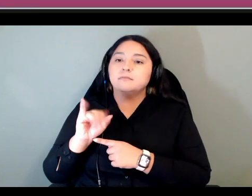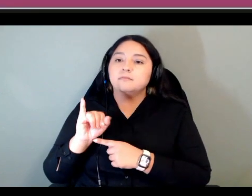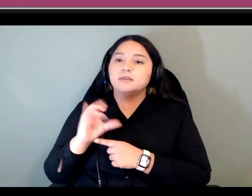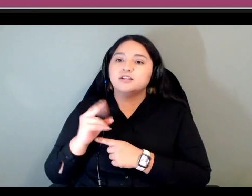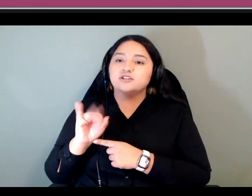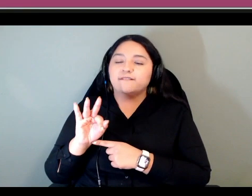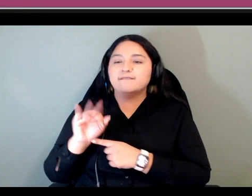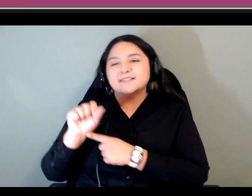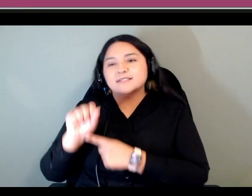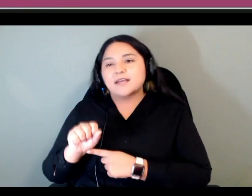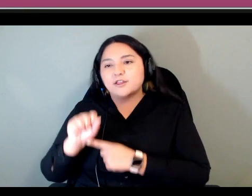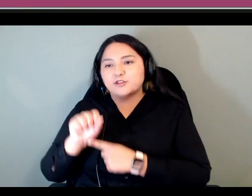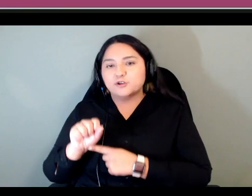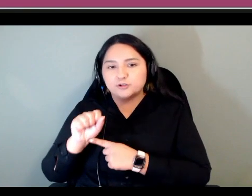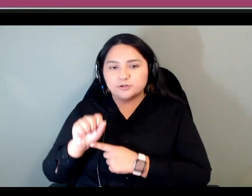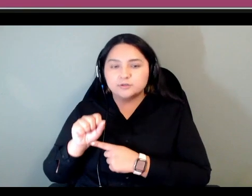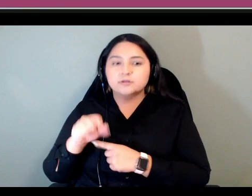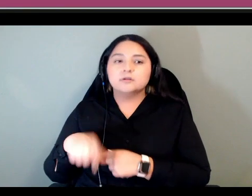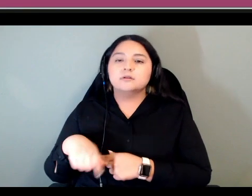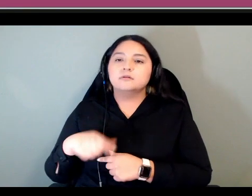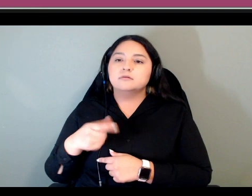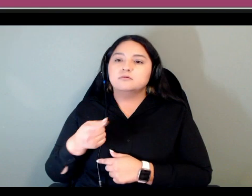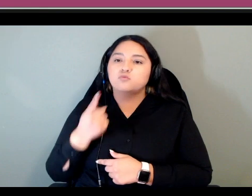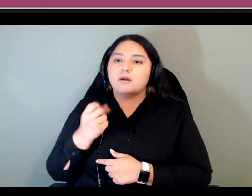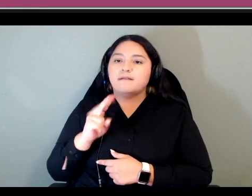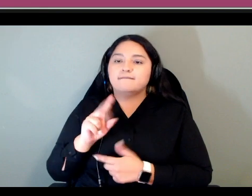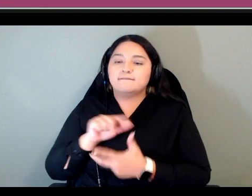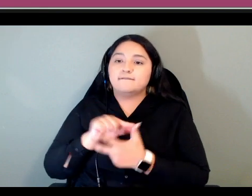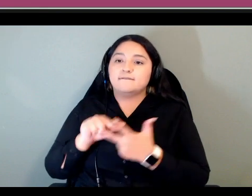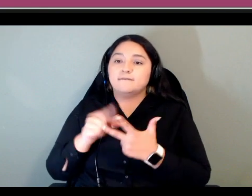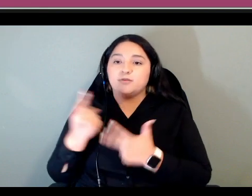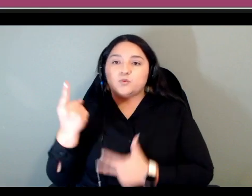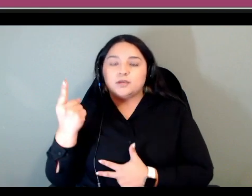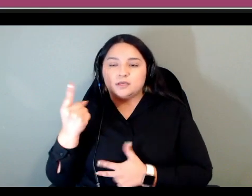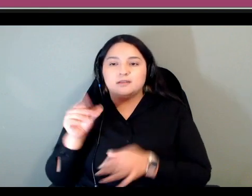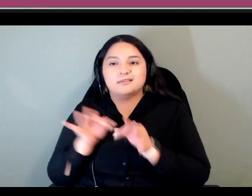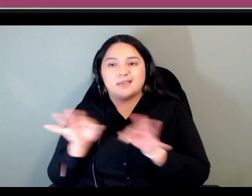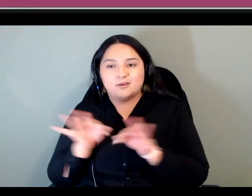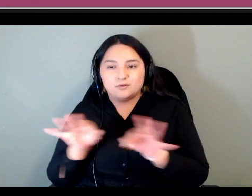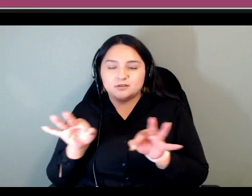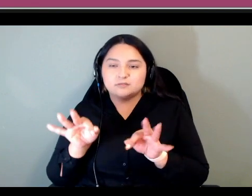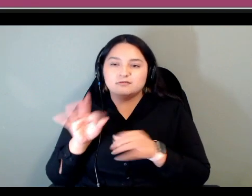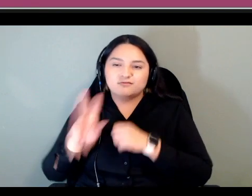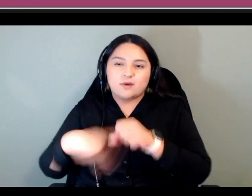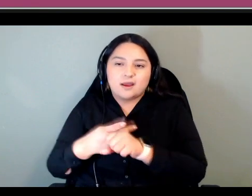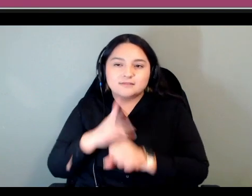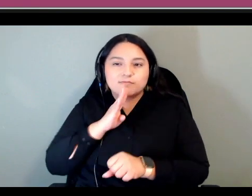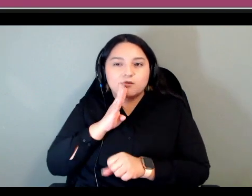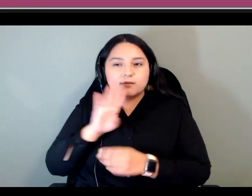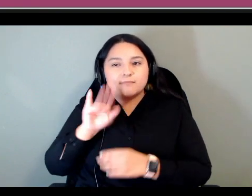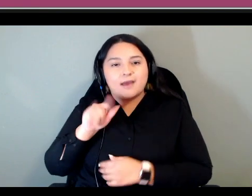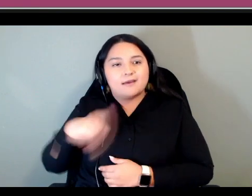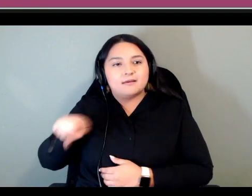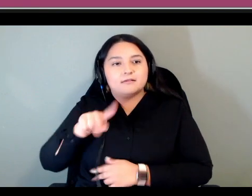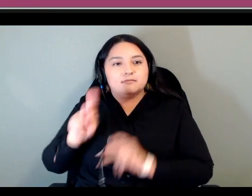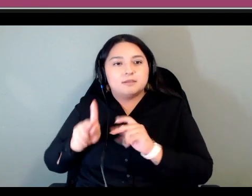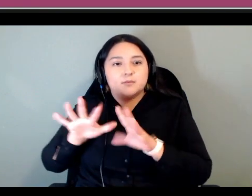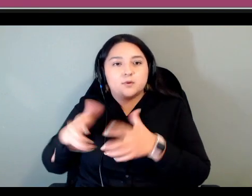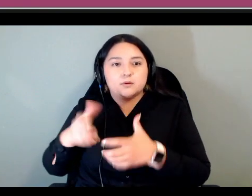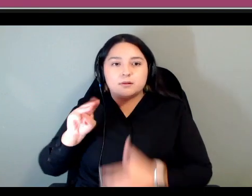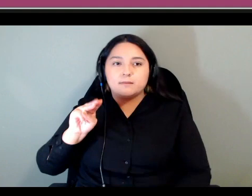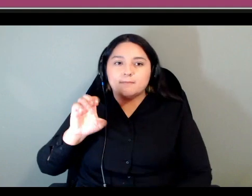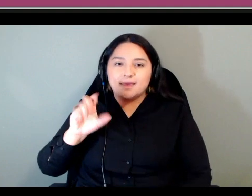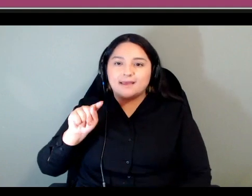Michif, is one of 3 language varieties that's spoken by the Métis. The Métis have a history